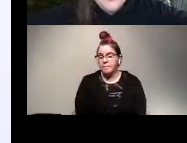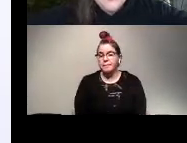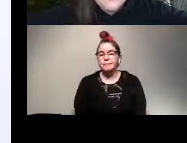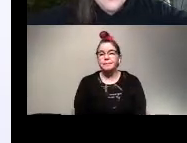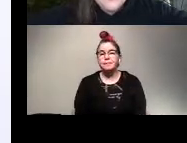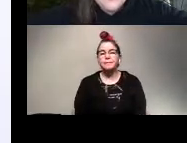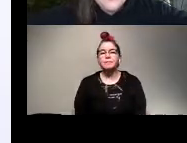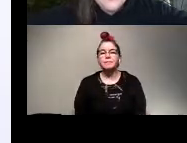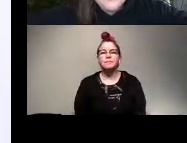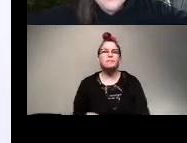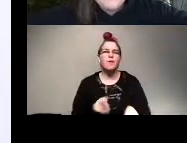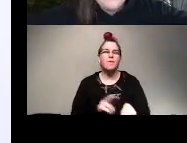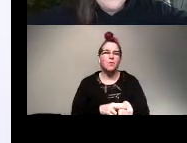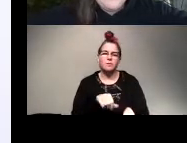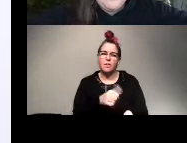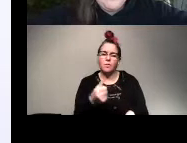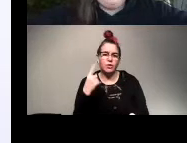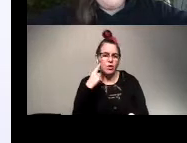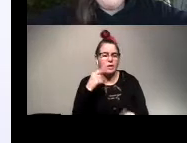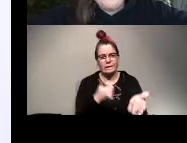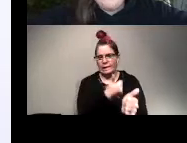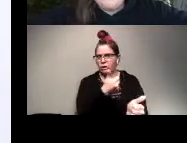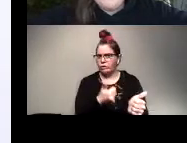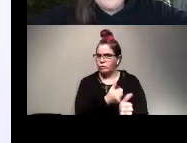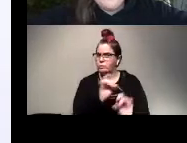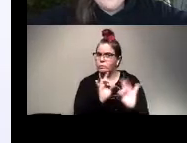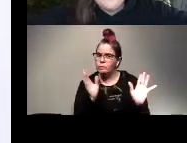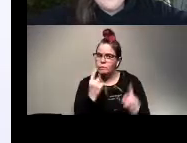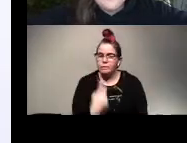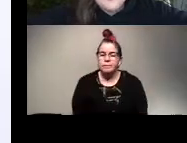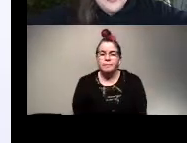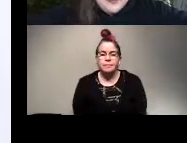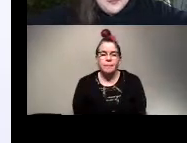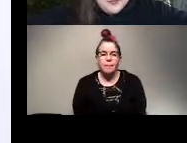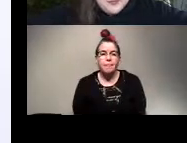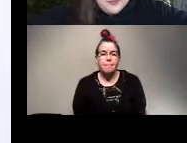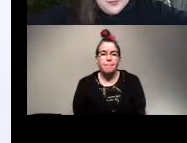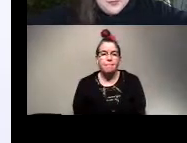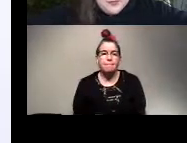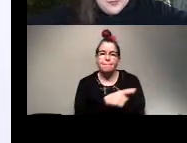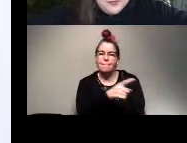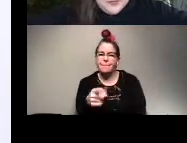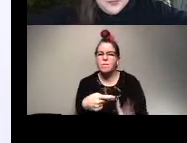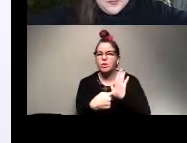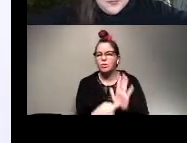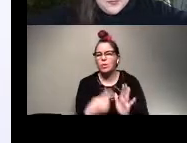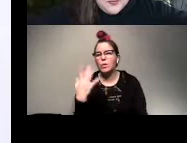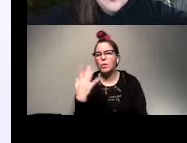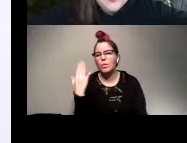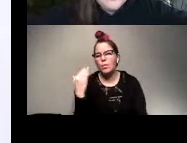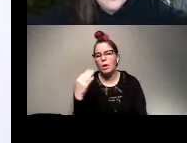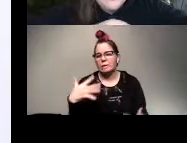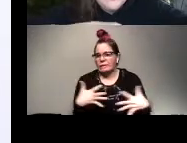ones that everyone's heard about, which are the dangerous ones. And I'm showing you these because these are some very scary